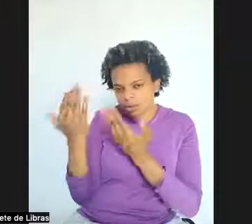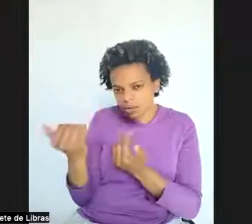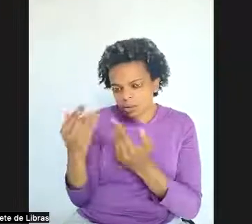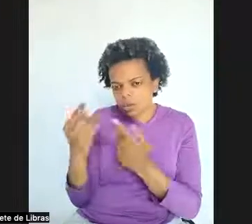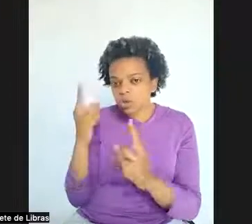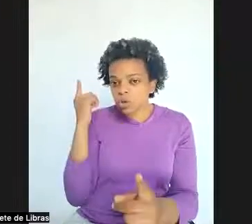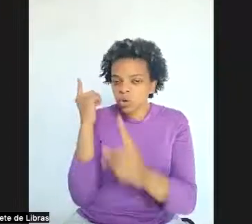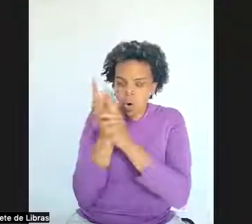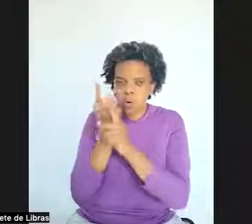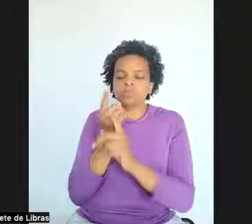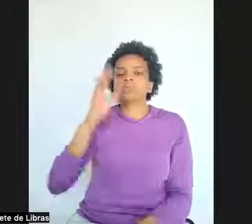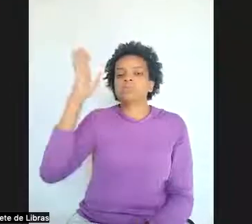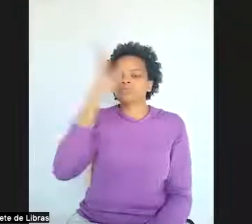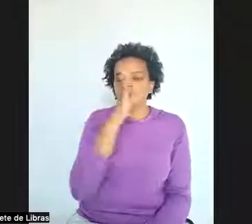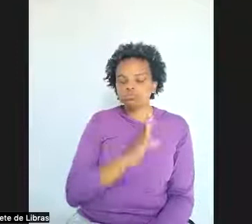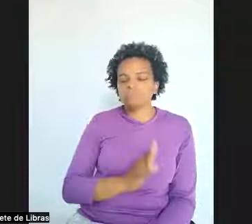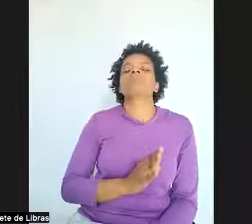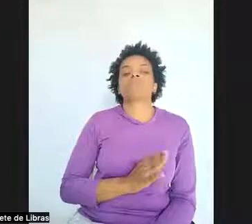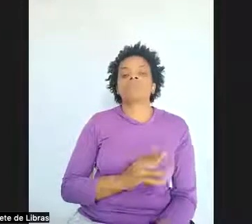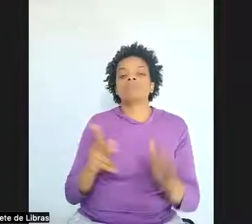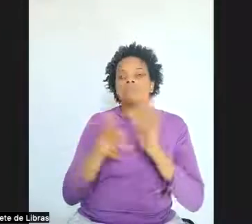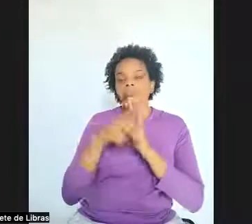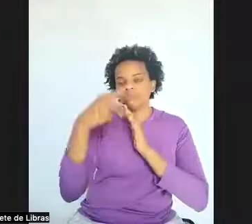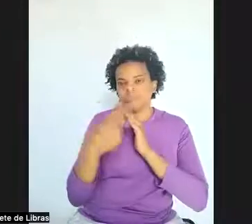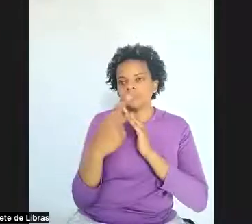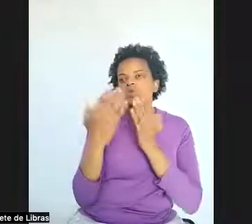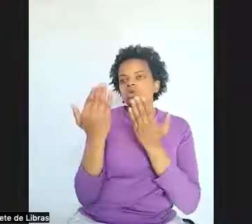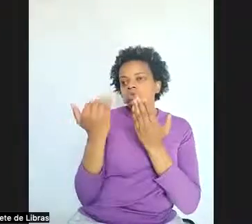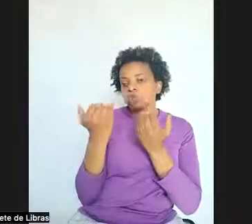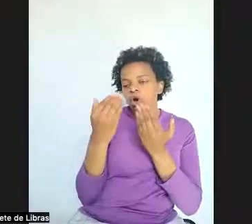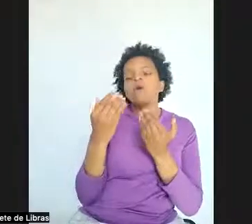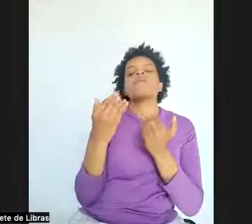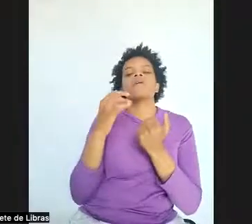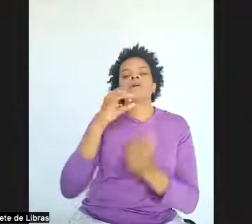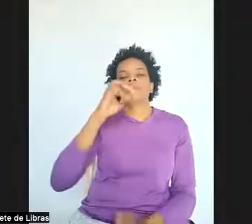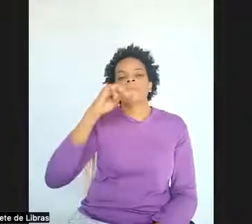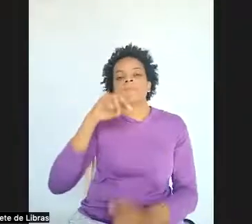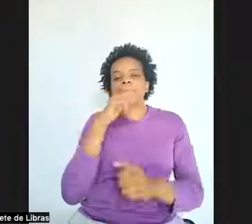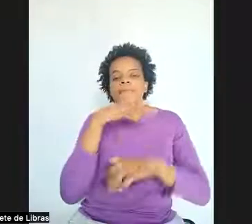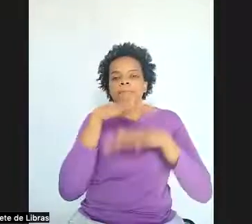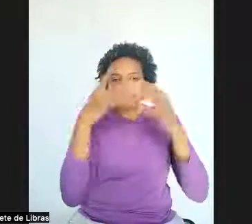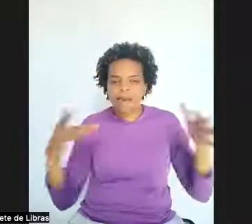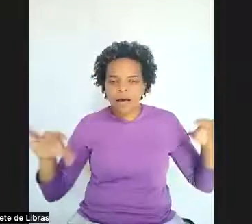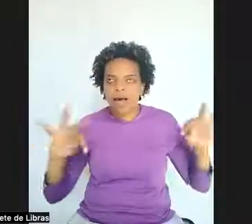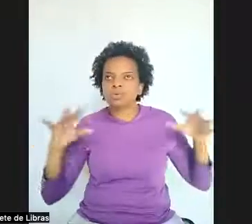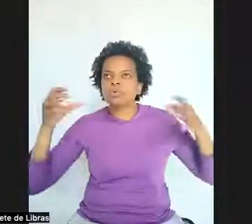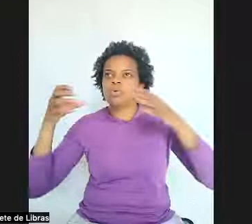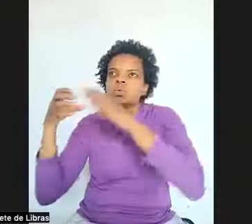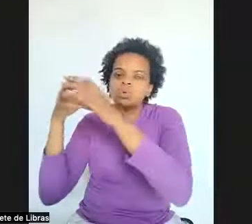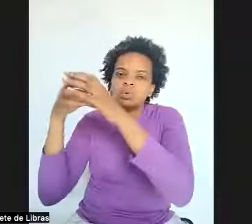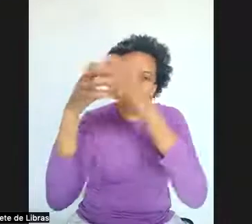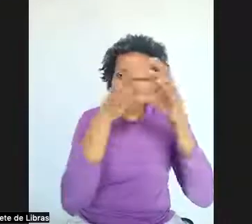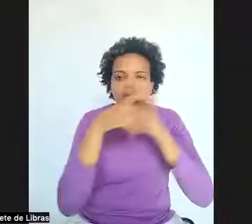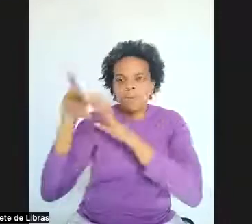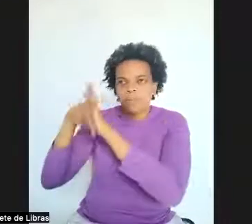and together with Group Project, we're gonna organize the Encontro Jovem Mar, which is a national gathering